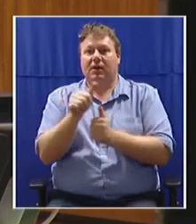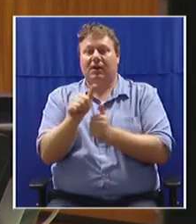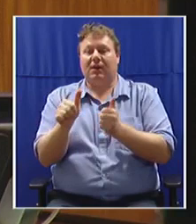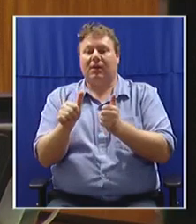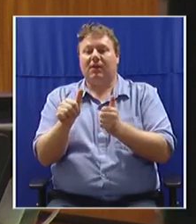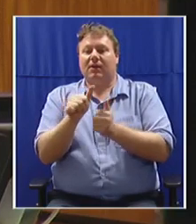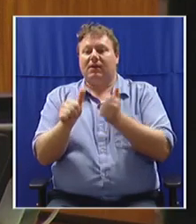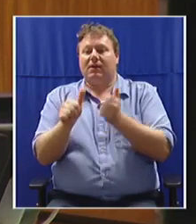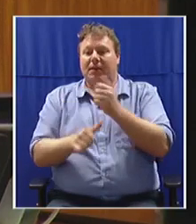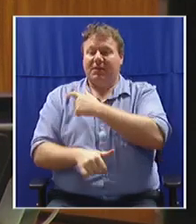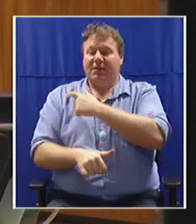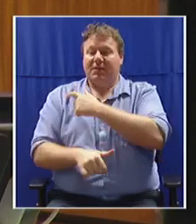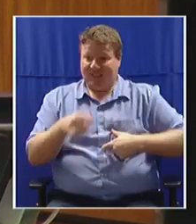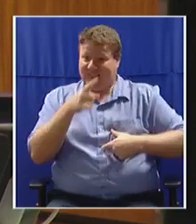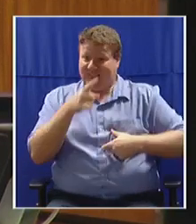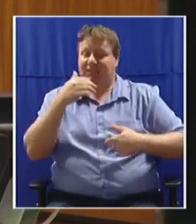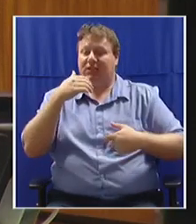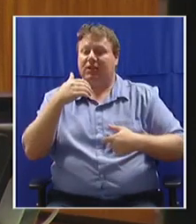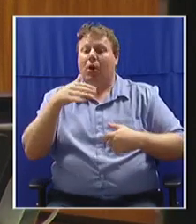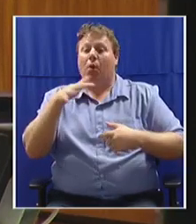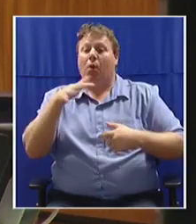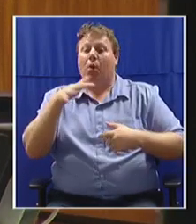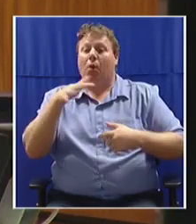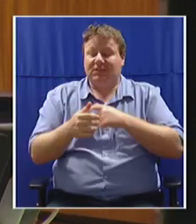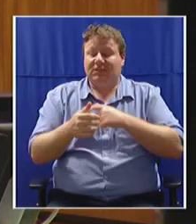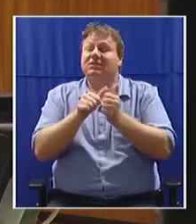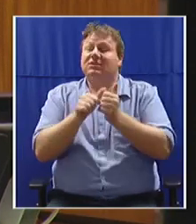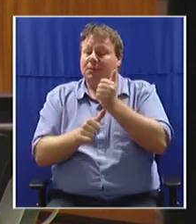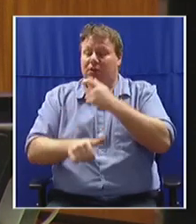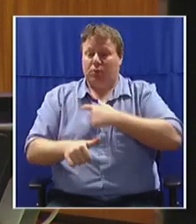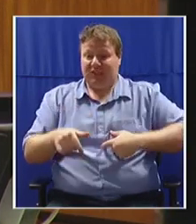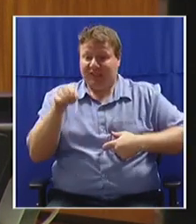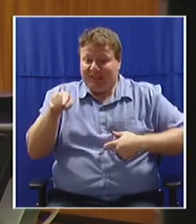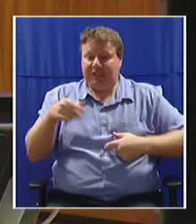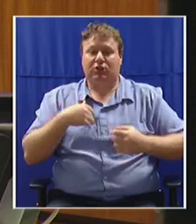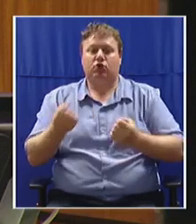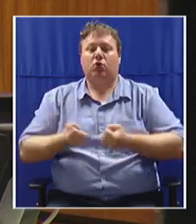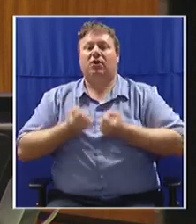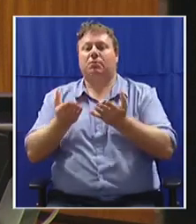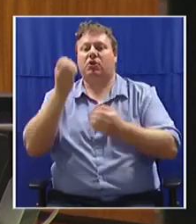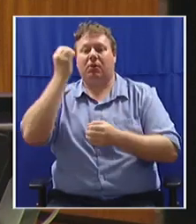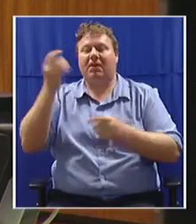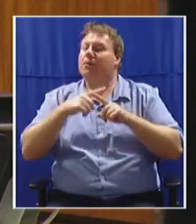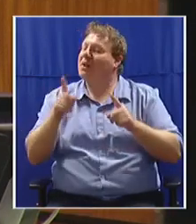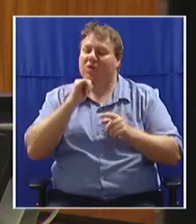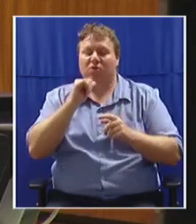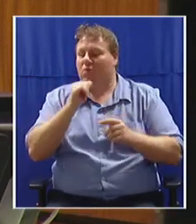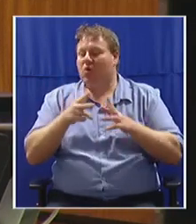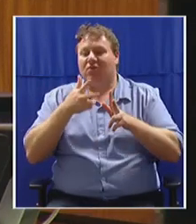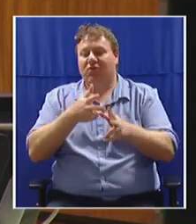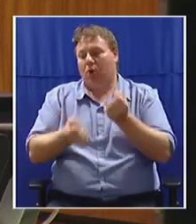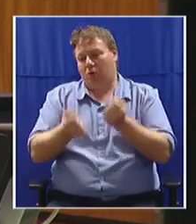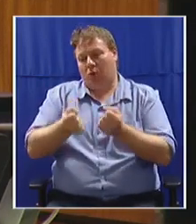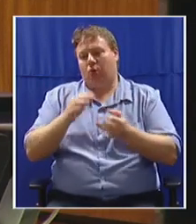since he is not a court, and that is why I'm ruling it out of order. Can we proceed, please, to